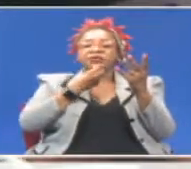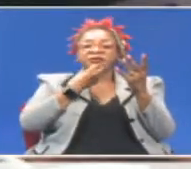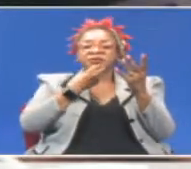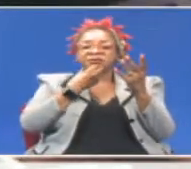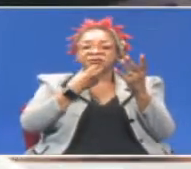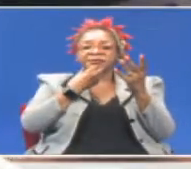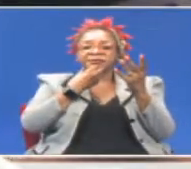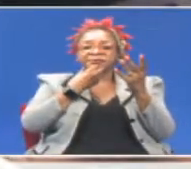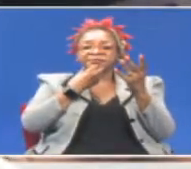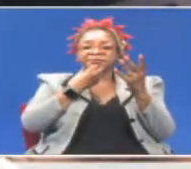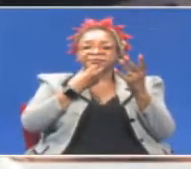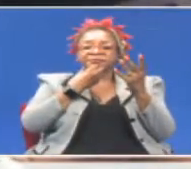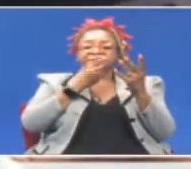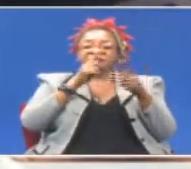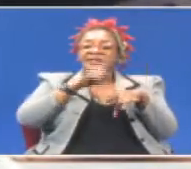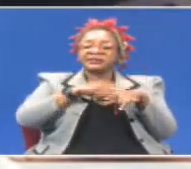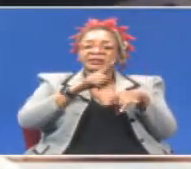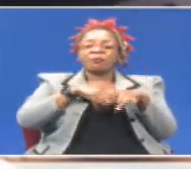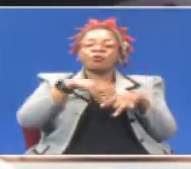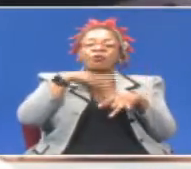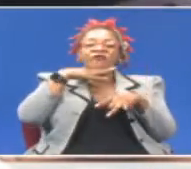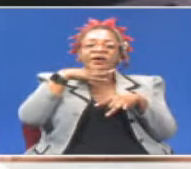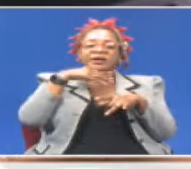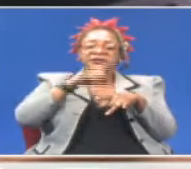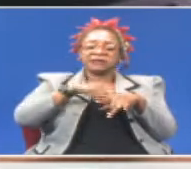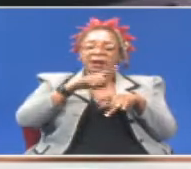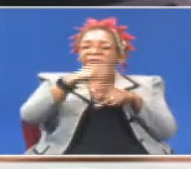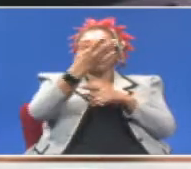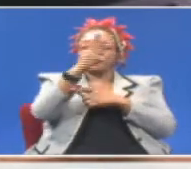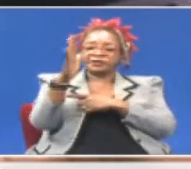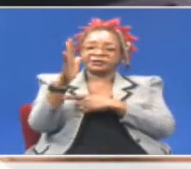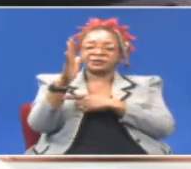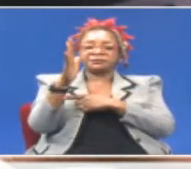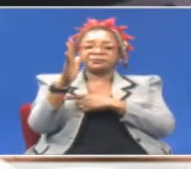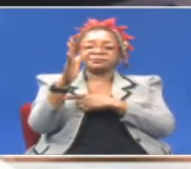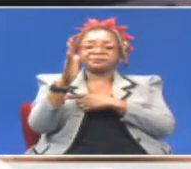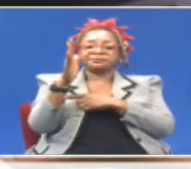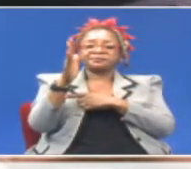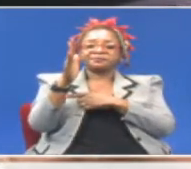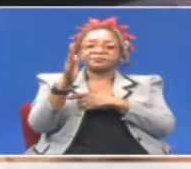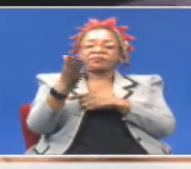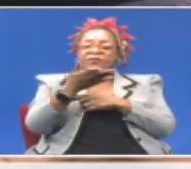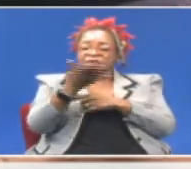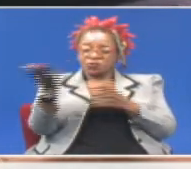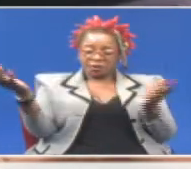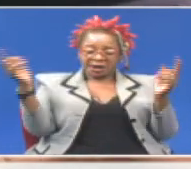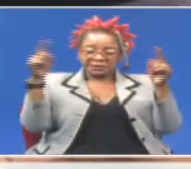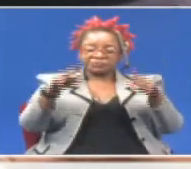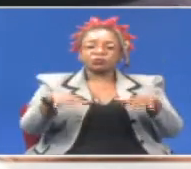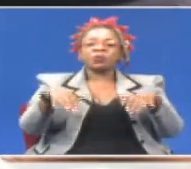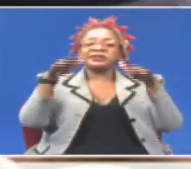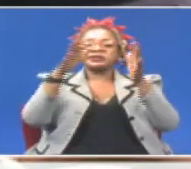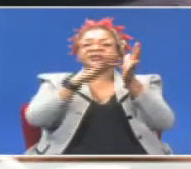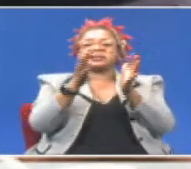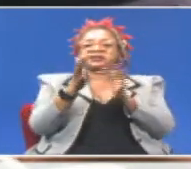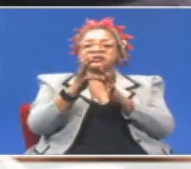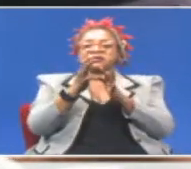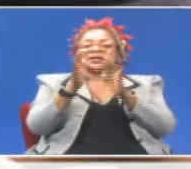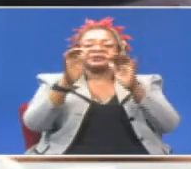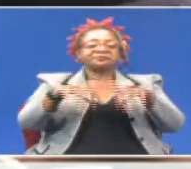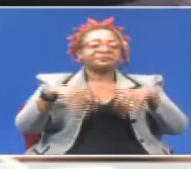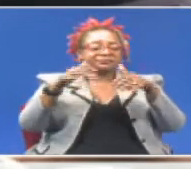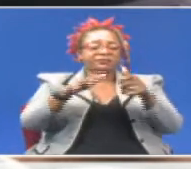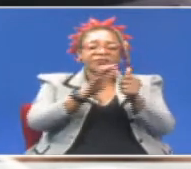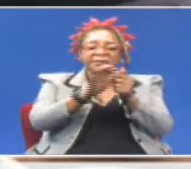Hupa kunaitwa Jangwani. Kwa hiyo jina kubwa la mali la kifahari inaitwa Jangwani. Waje wakae hapa wamngojee Yesu. Walime